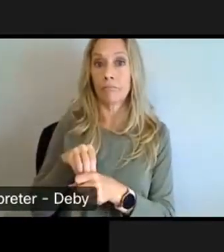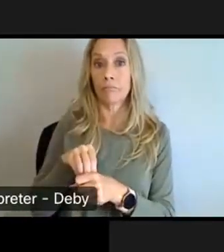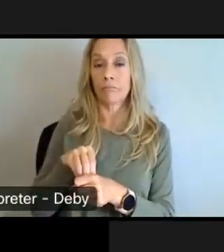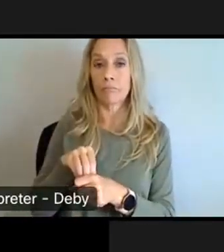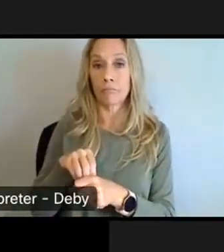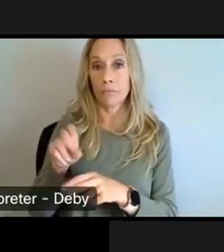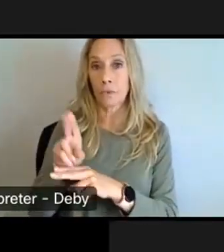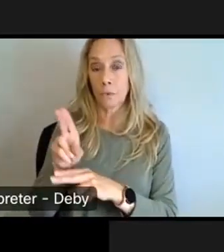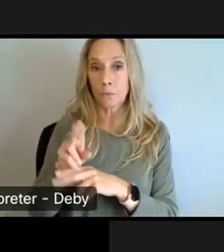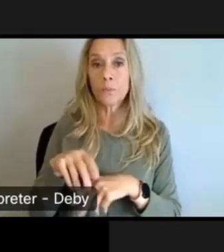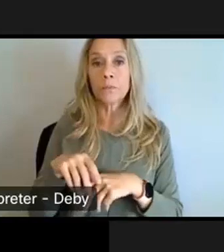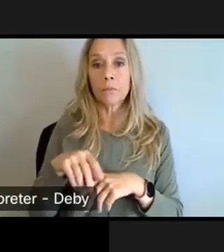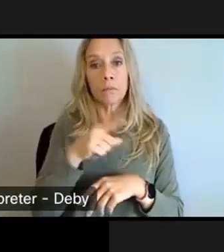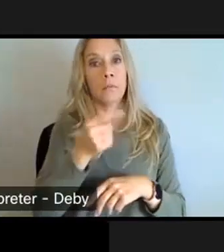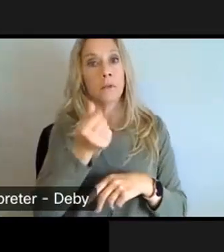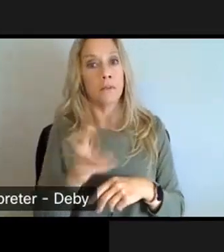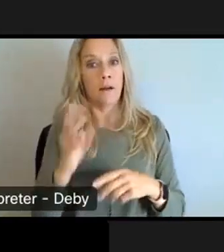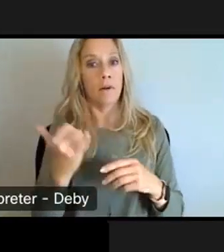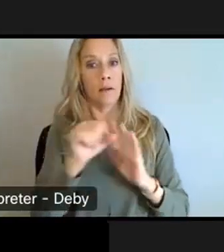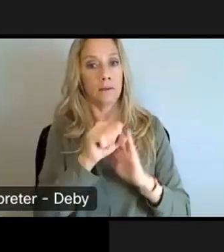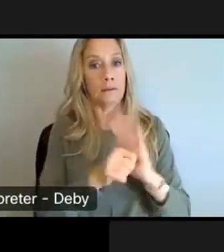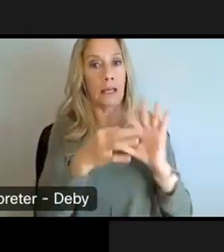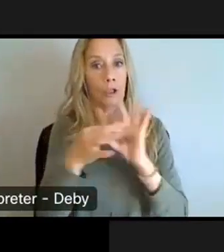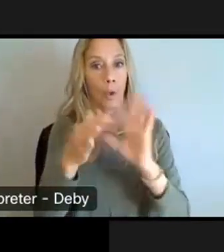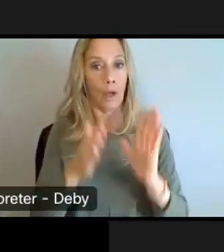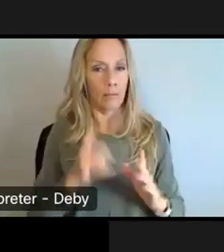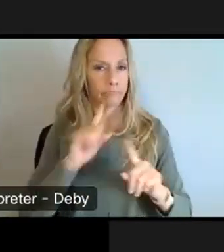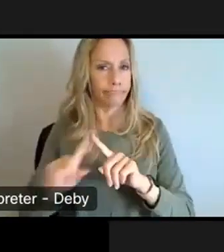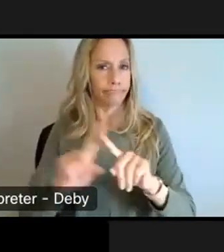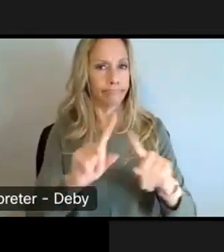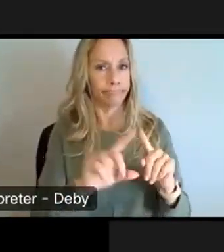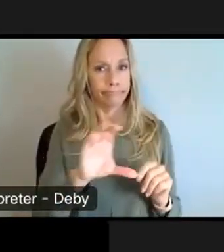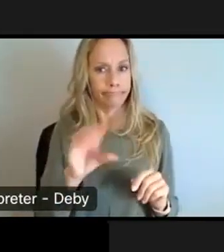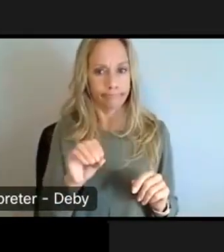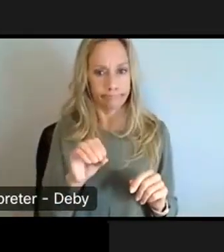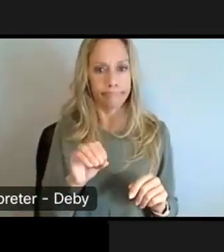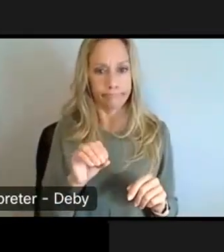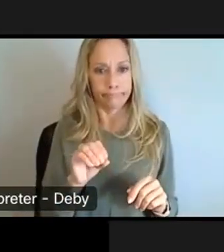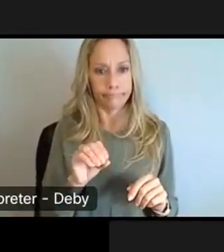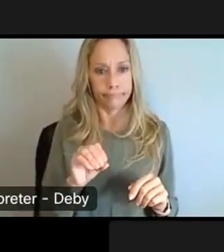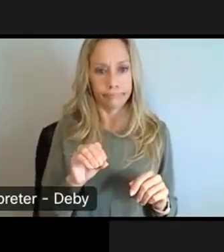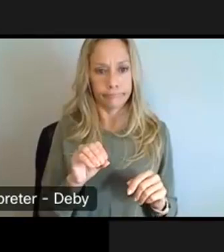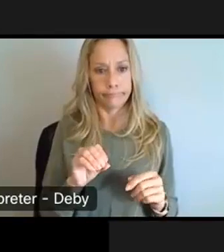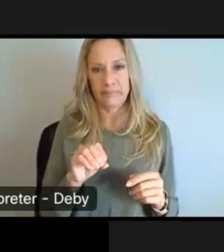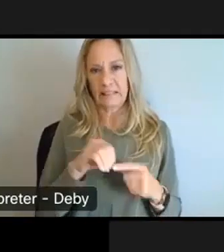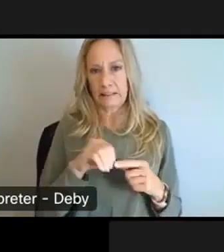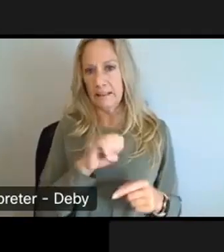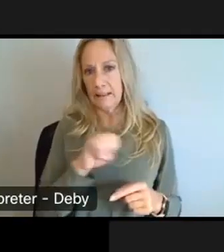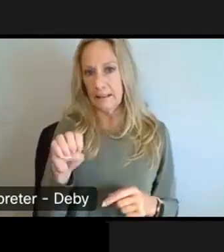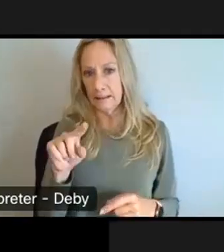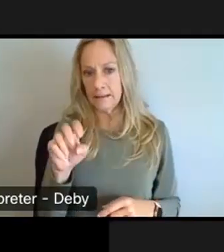support coordinator covering several counties in East Tennessee. And he's here to kind of start off our panel discussion for